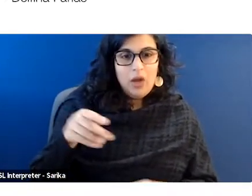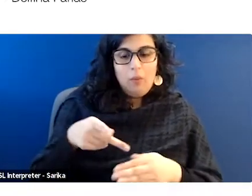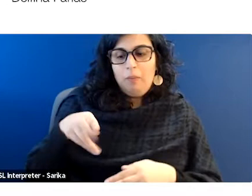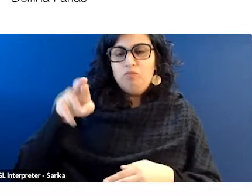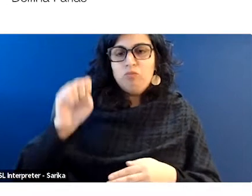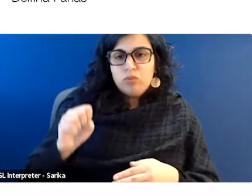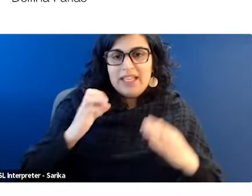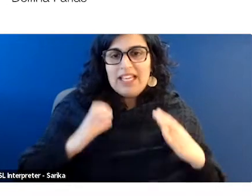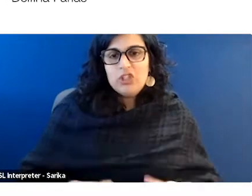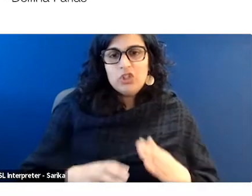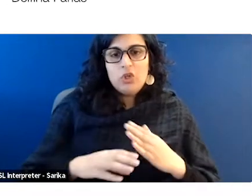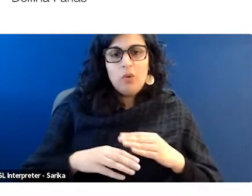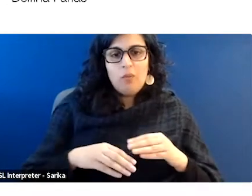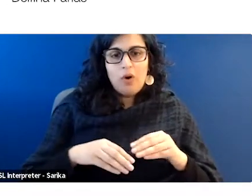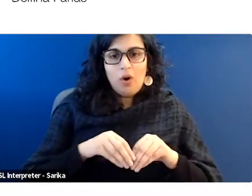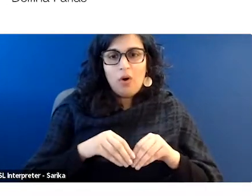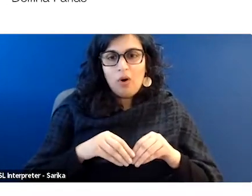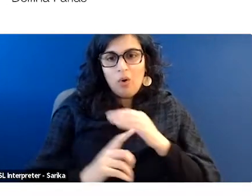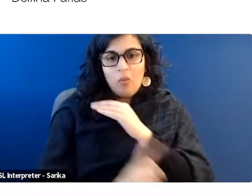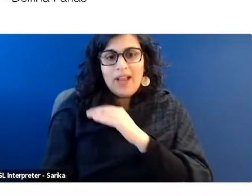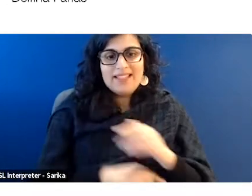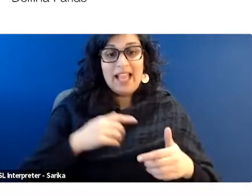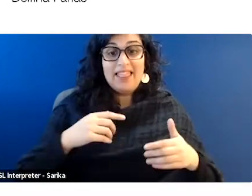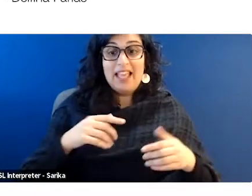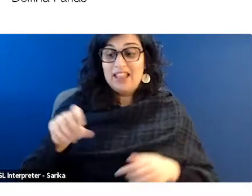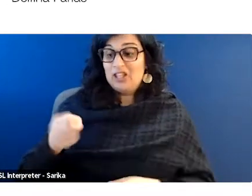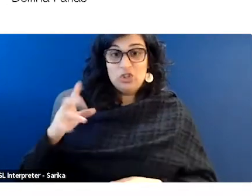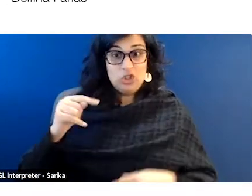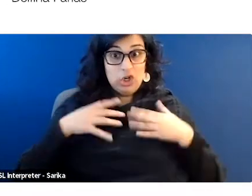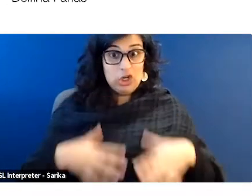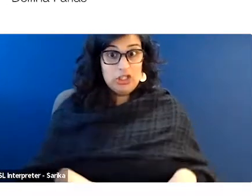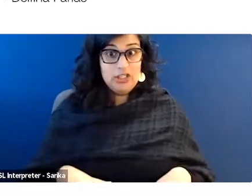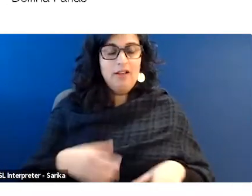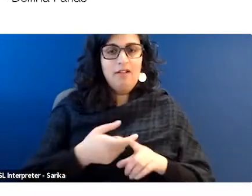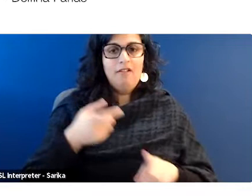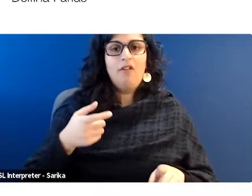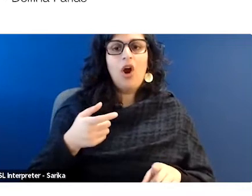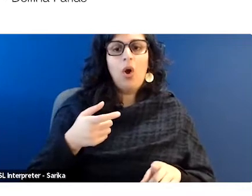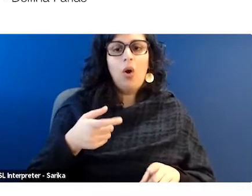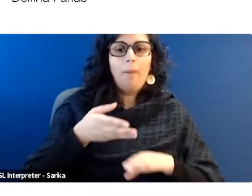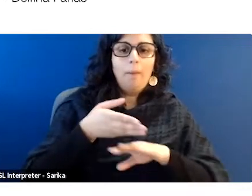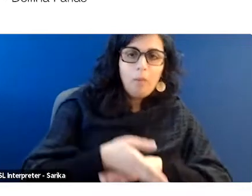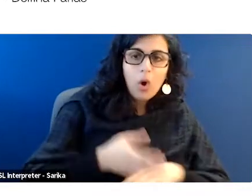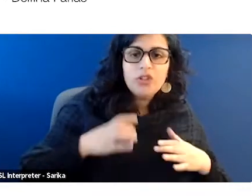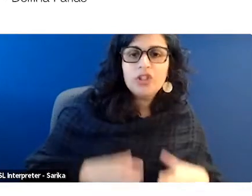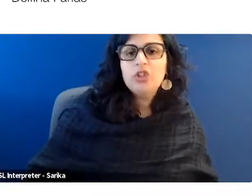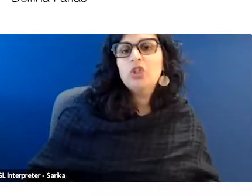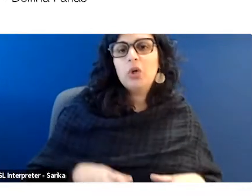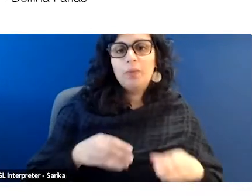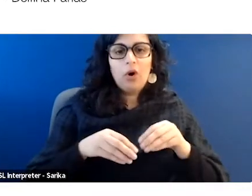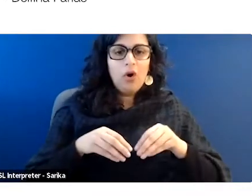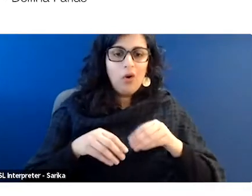this shirt was made with post-consumer waste. And there are very different ways to apply modular design in order to